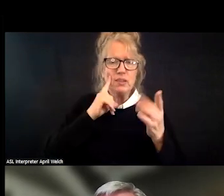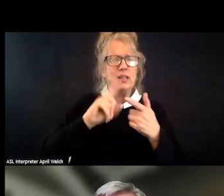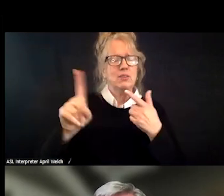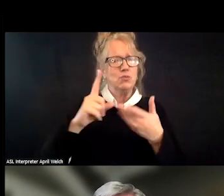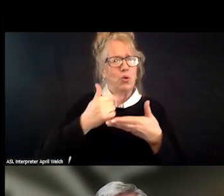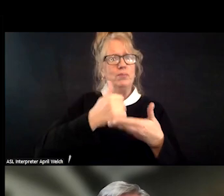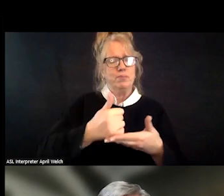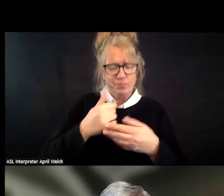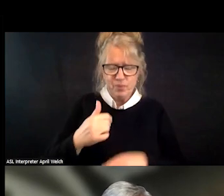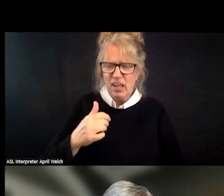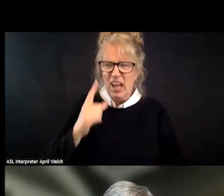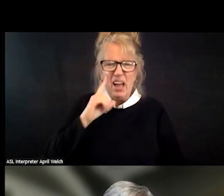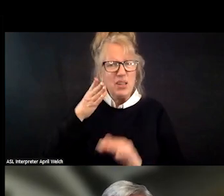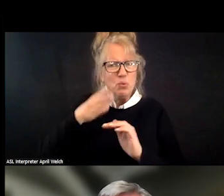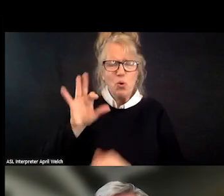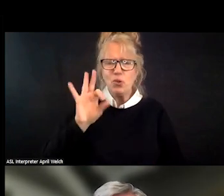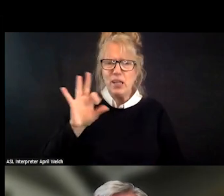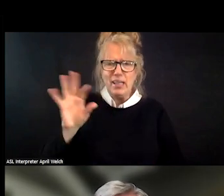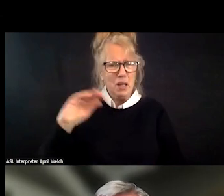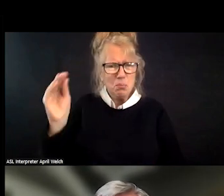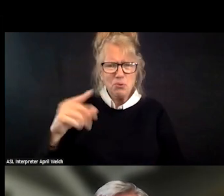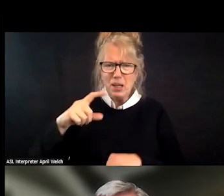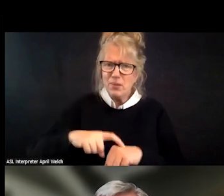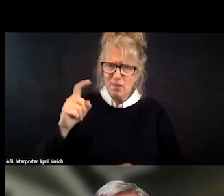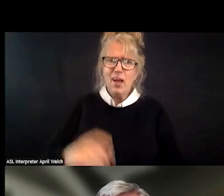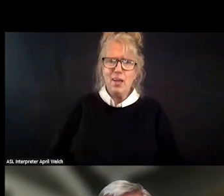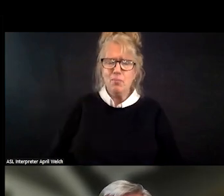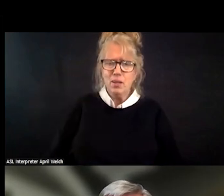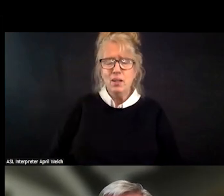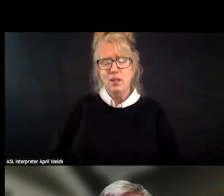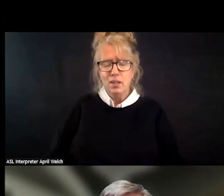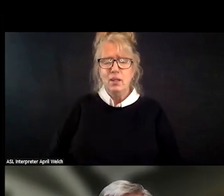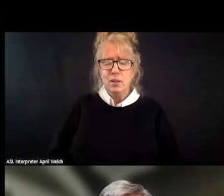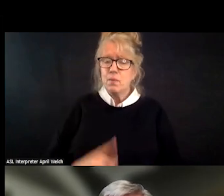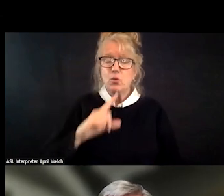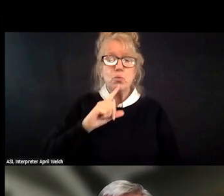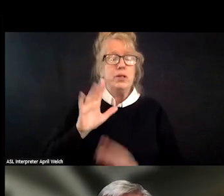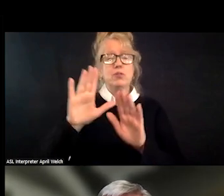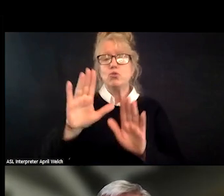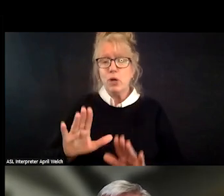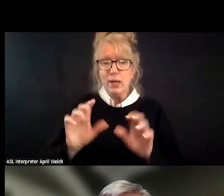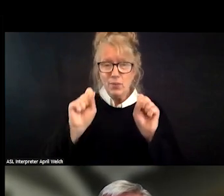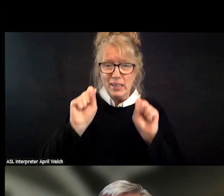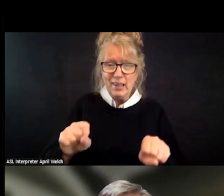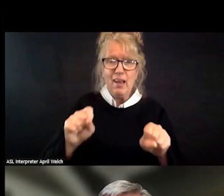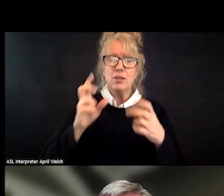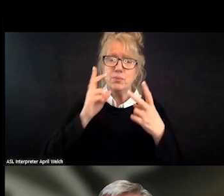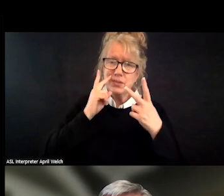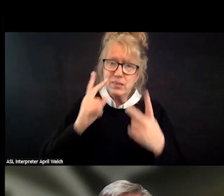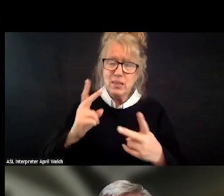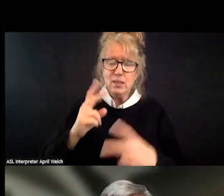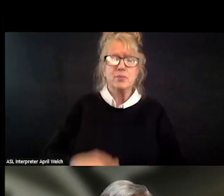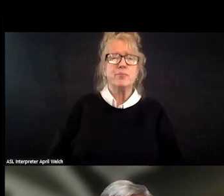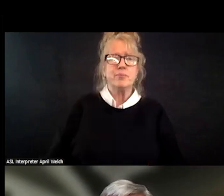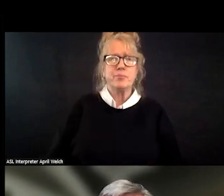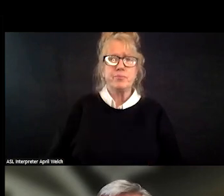recall correctly, it was over 99% of the time. So it's great to be able to see that. And